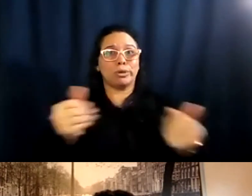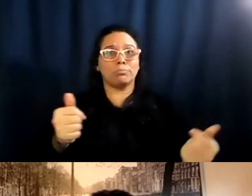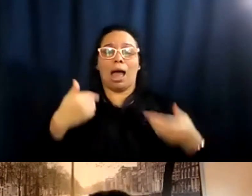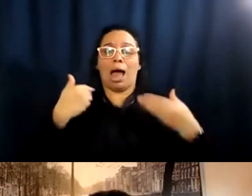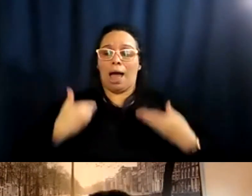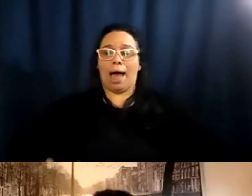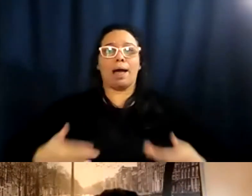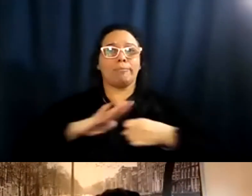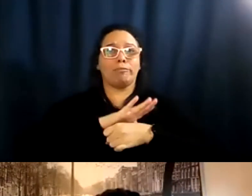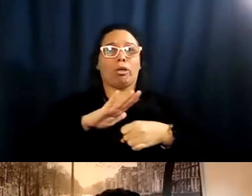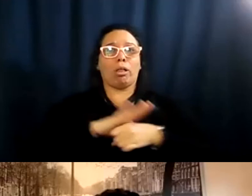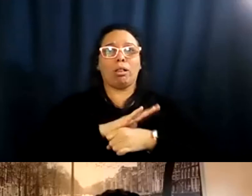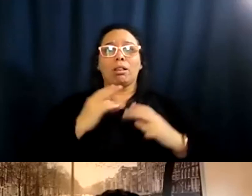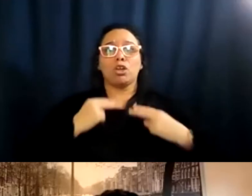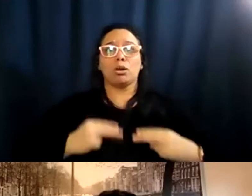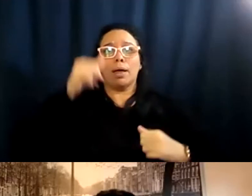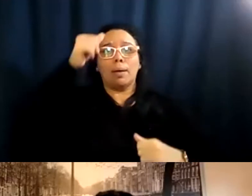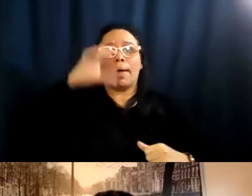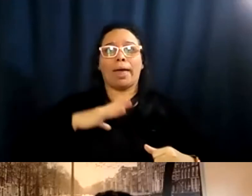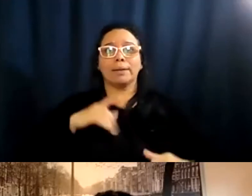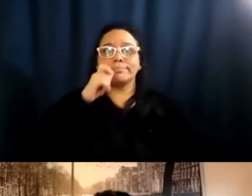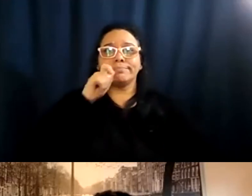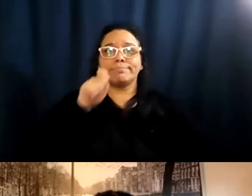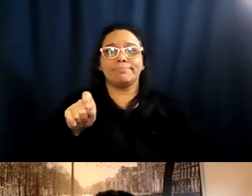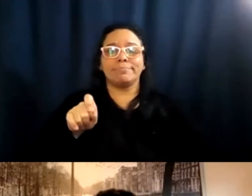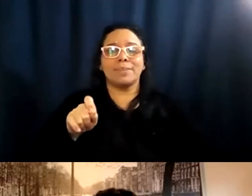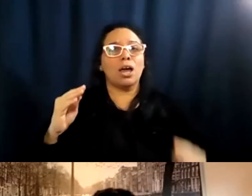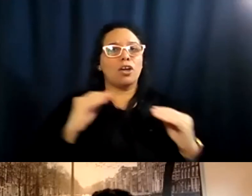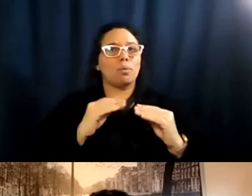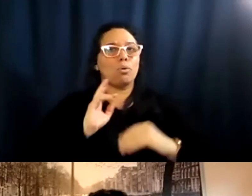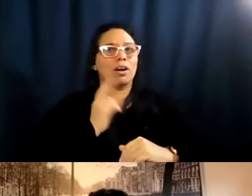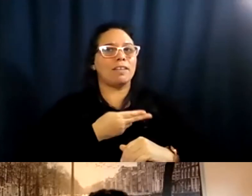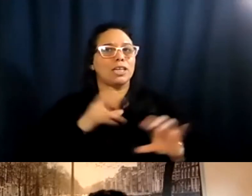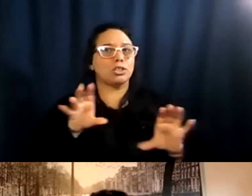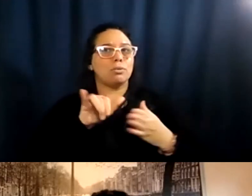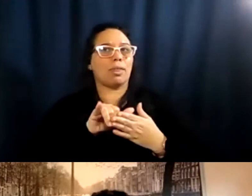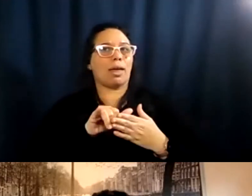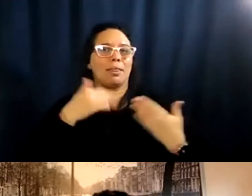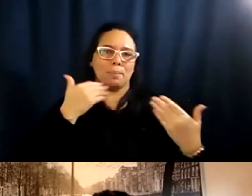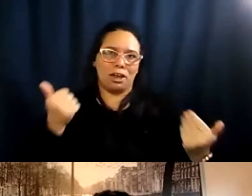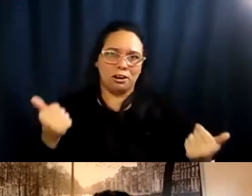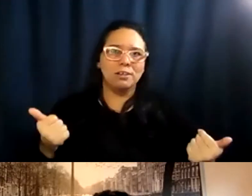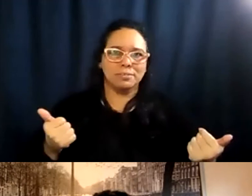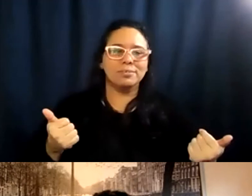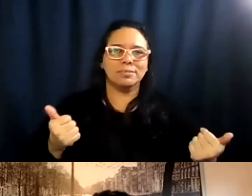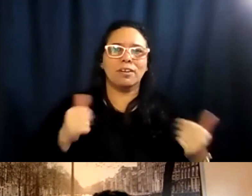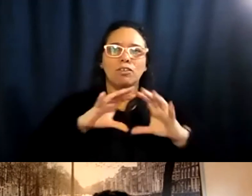I am a man, it is what it is. And I think the more of us that can do that, the better it is for the